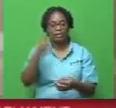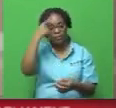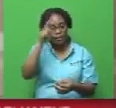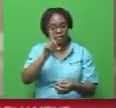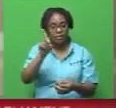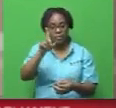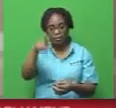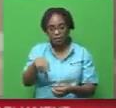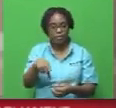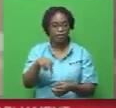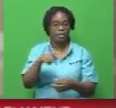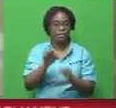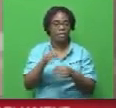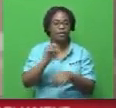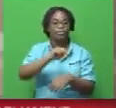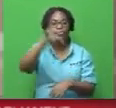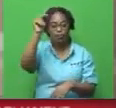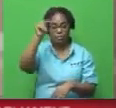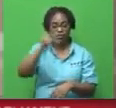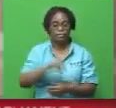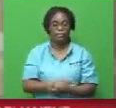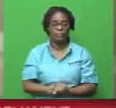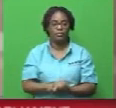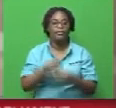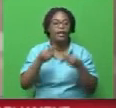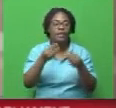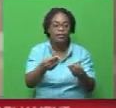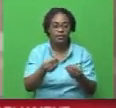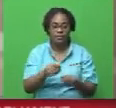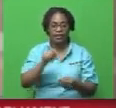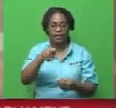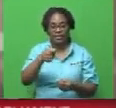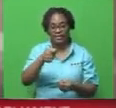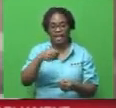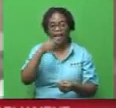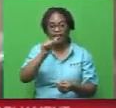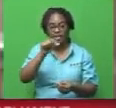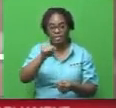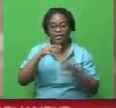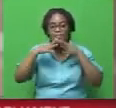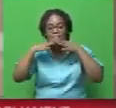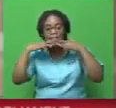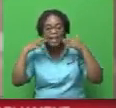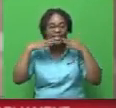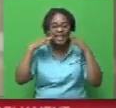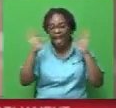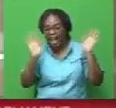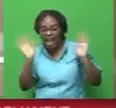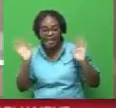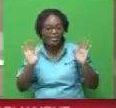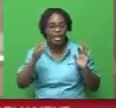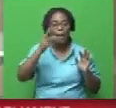North. NIDCO handed over the keys to the then Attorney General, smiling and gushing, saying that it came in $2 million under